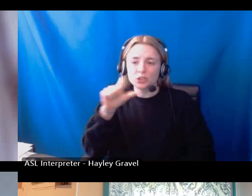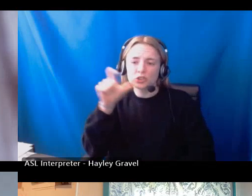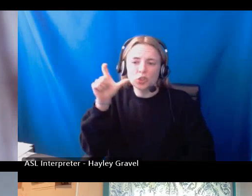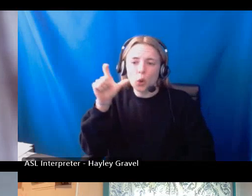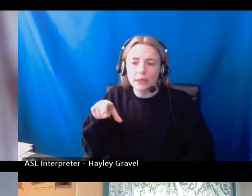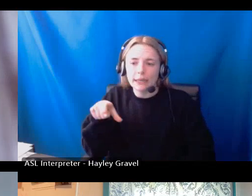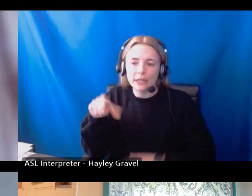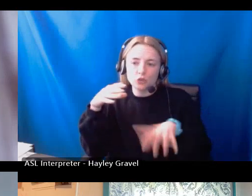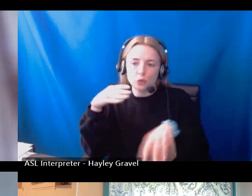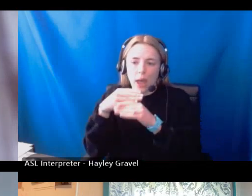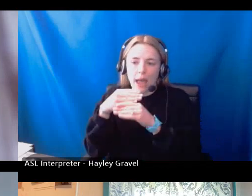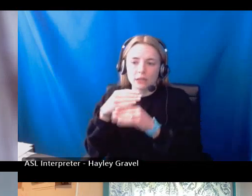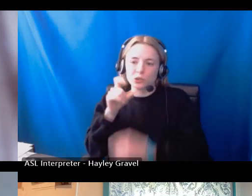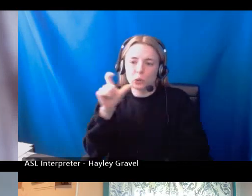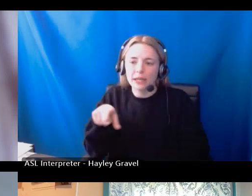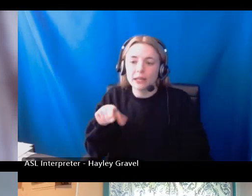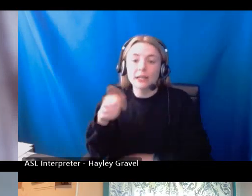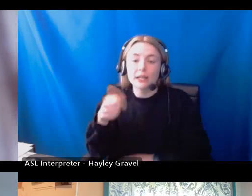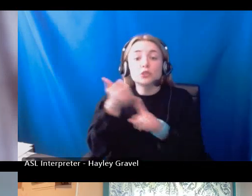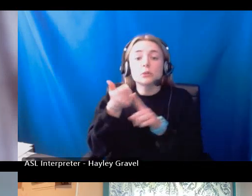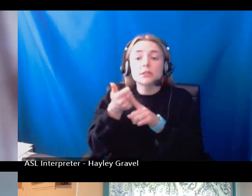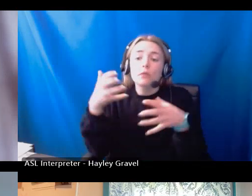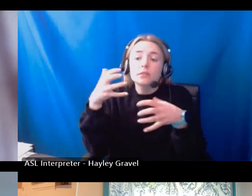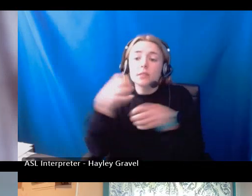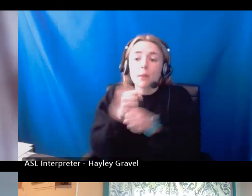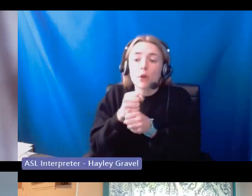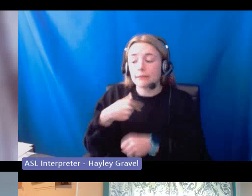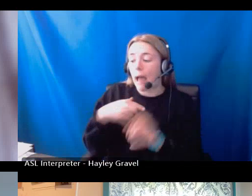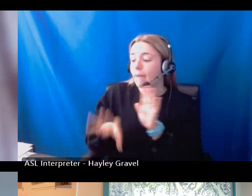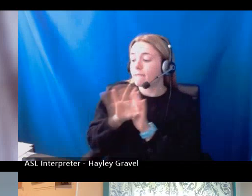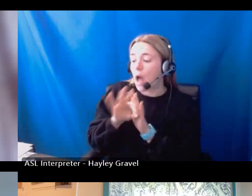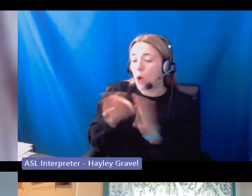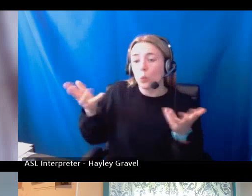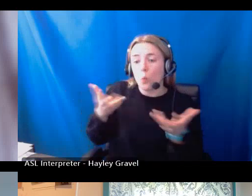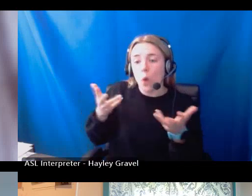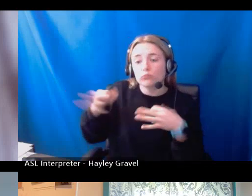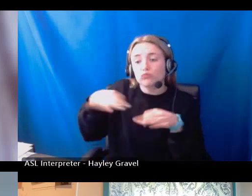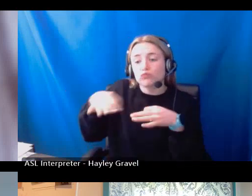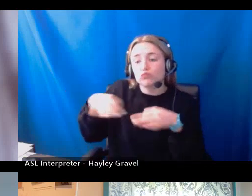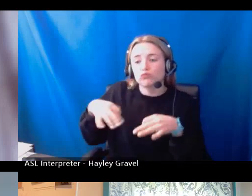No sources listed in your PowerPoint. It's just a summary of what you found.